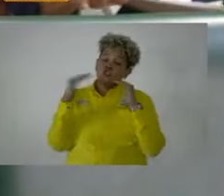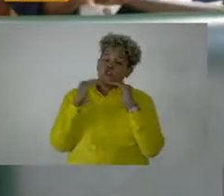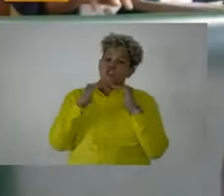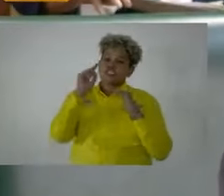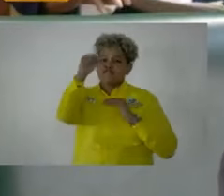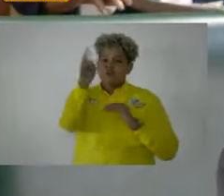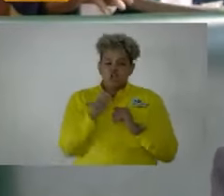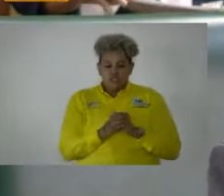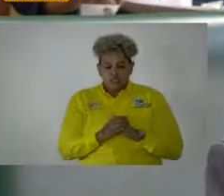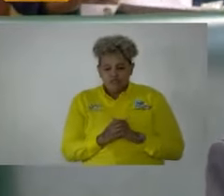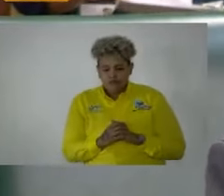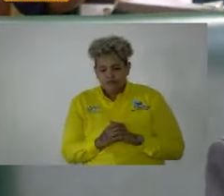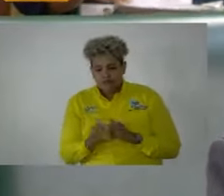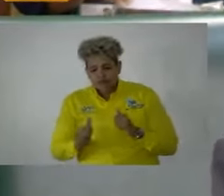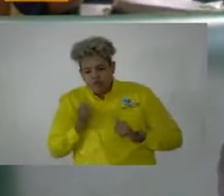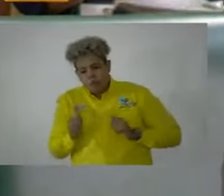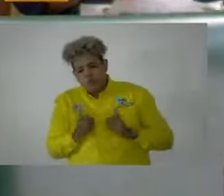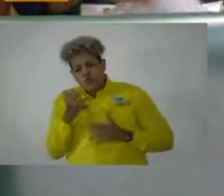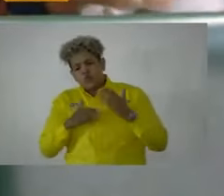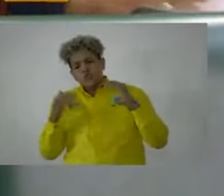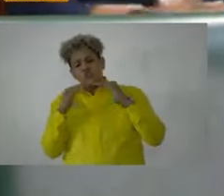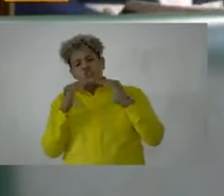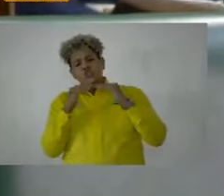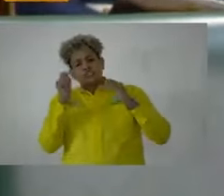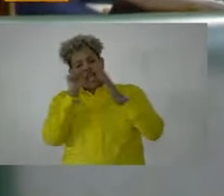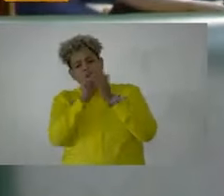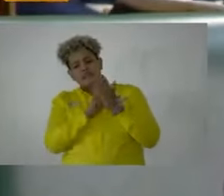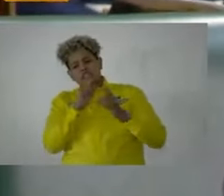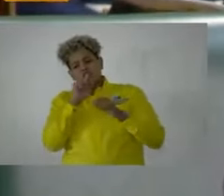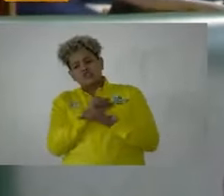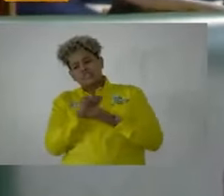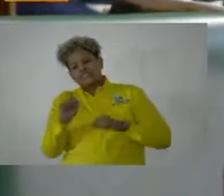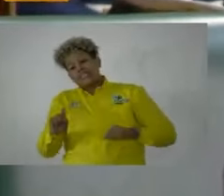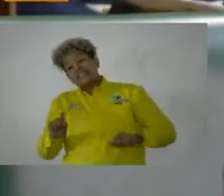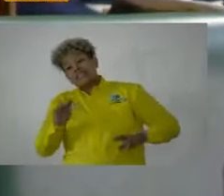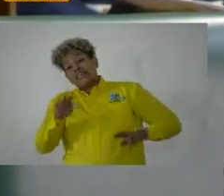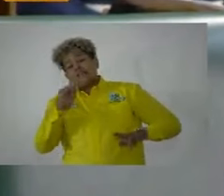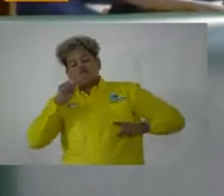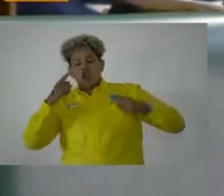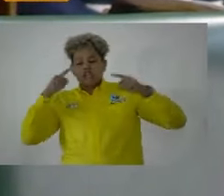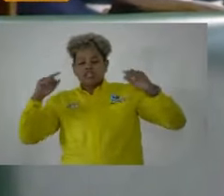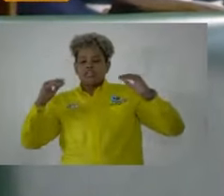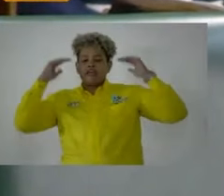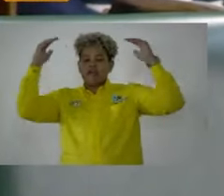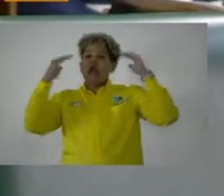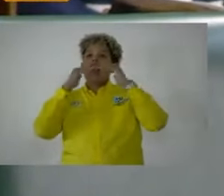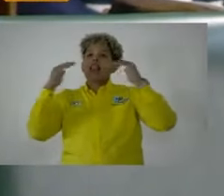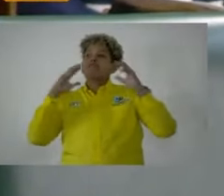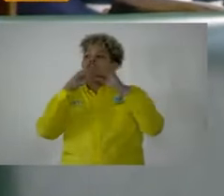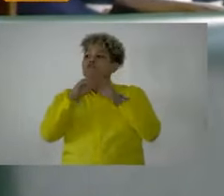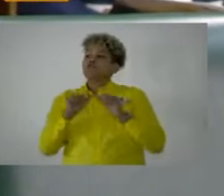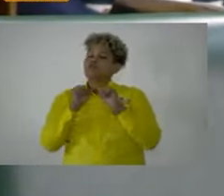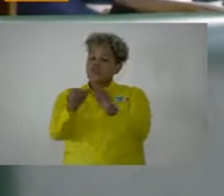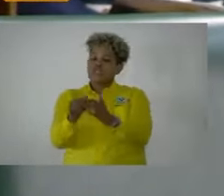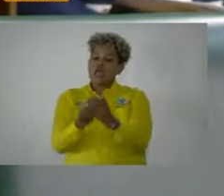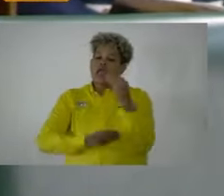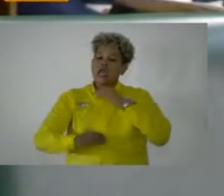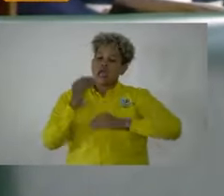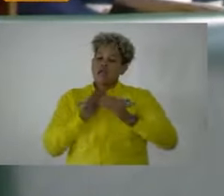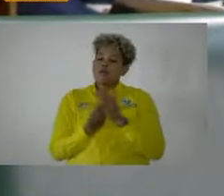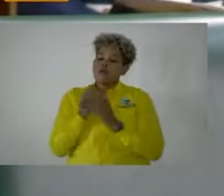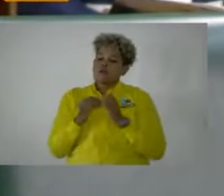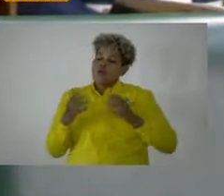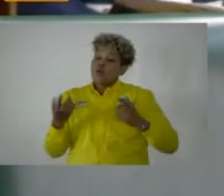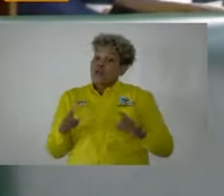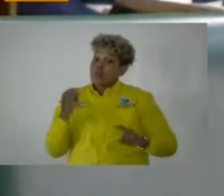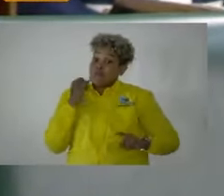first. A robust social justice agenda is necessary for achieving high levels of inclusive, sustainable economic growth.